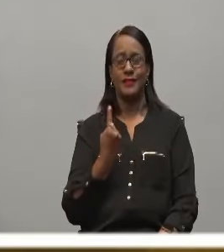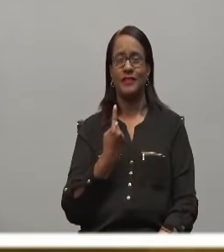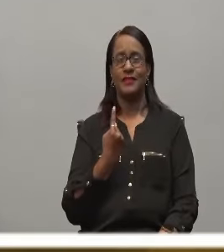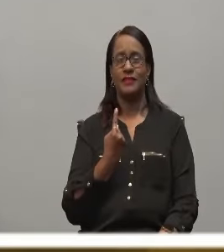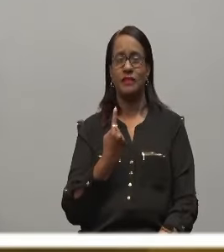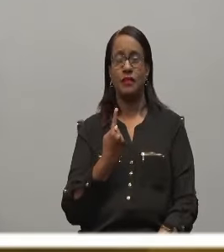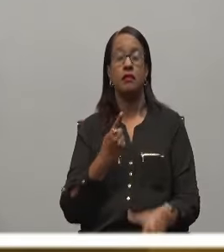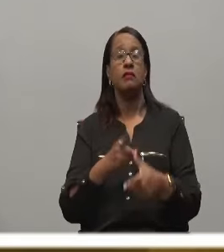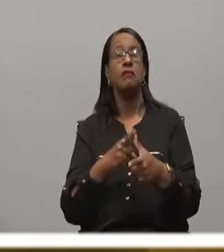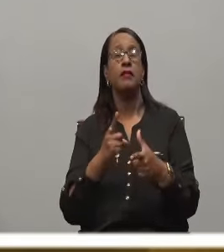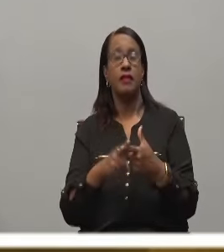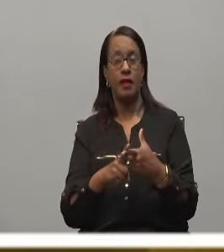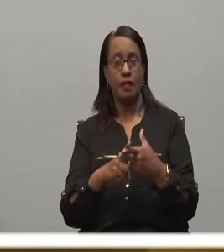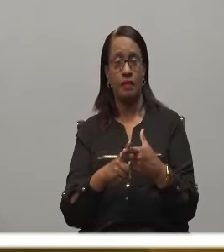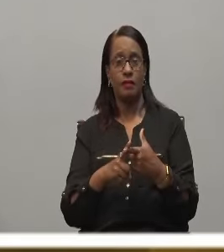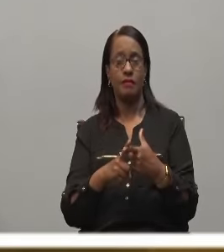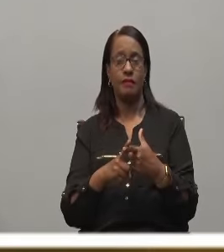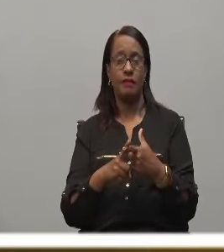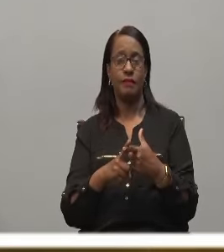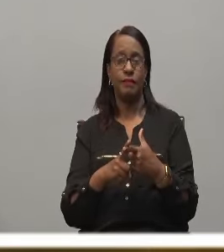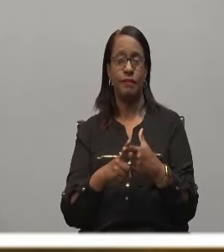hello. Hello.